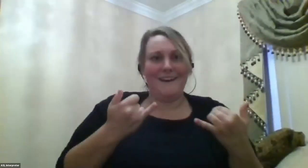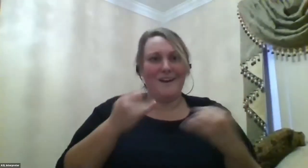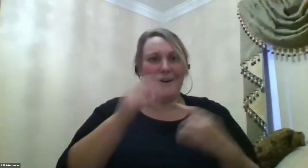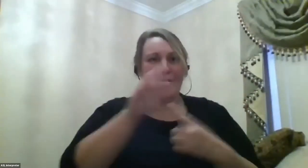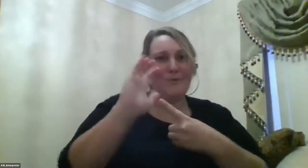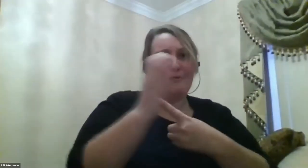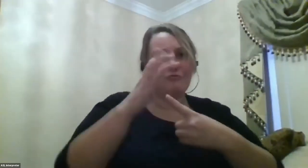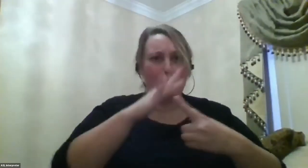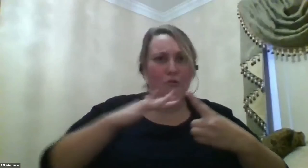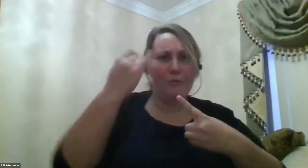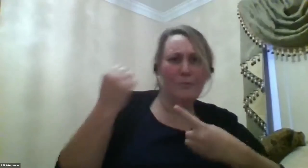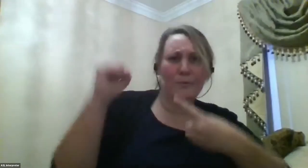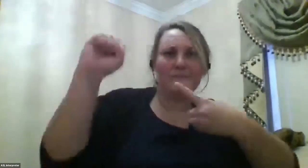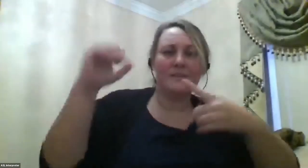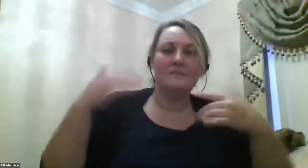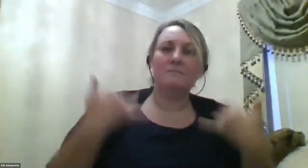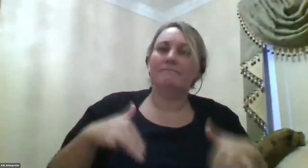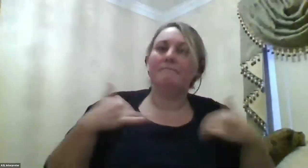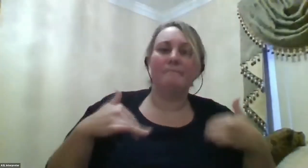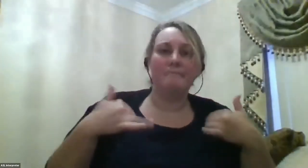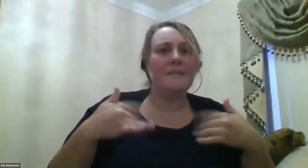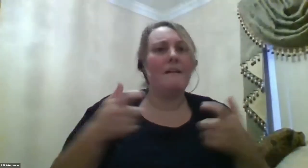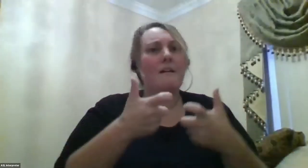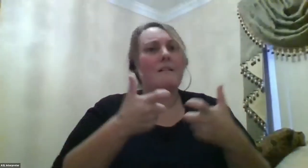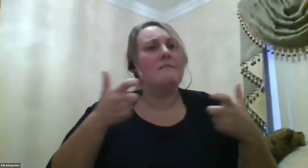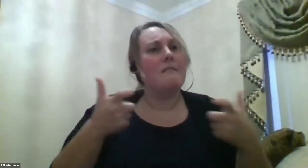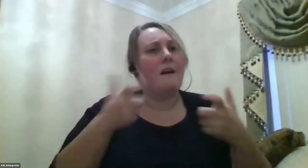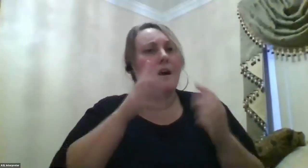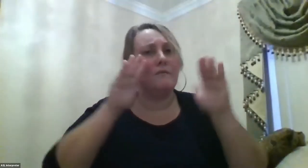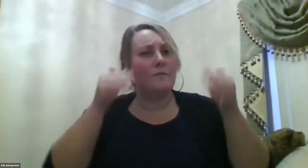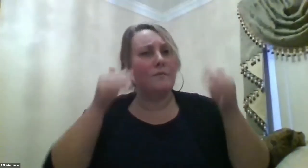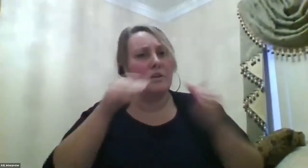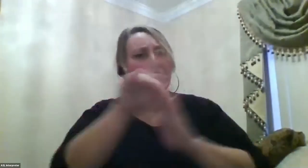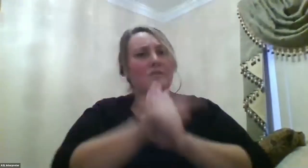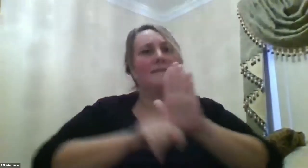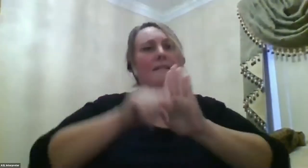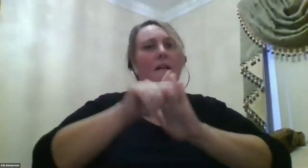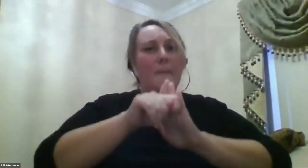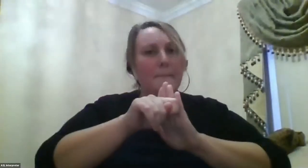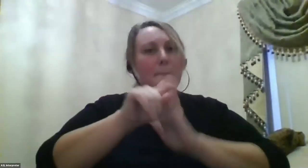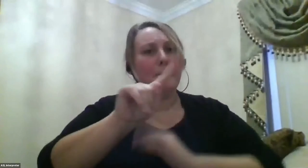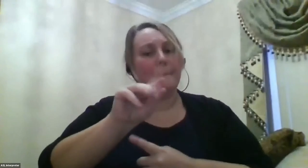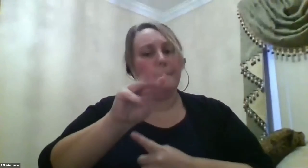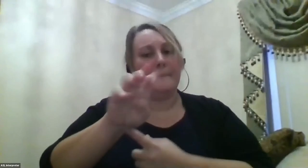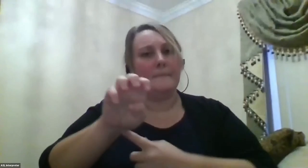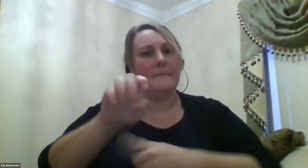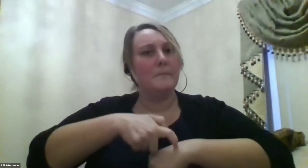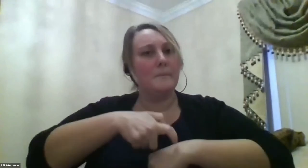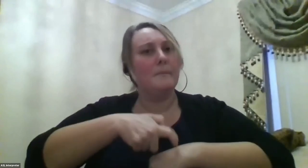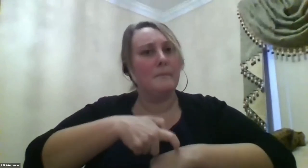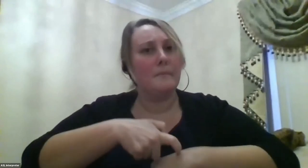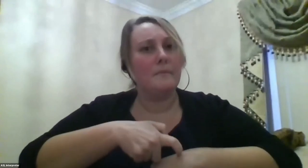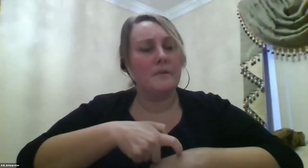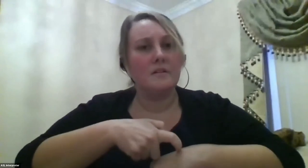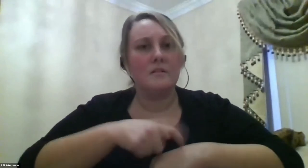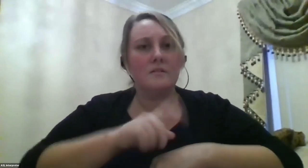around time and sort of, uh, time feeling, uh, less like a straight arrow and maybe